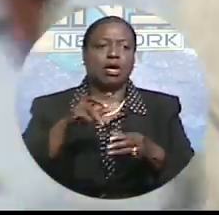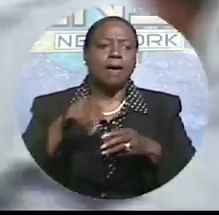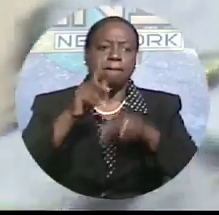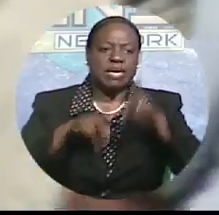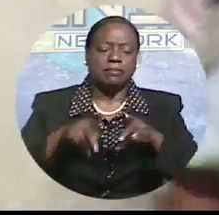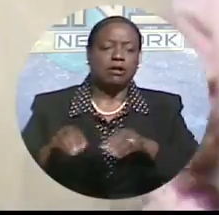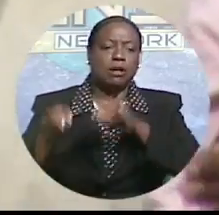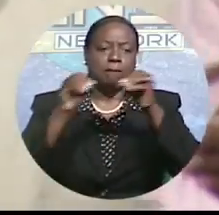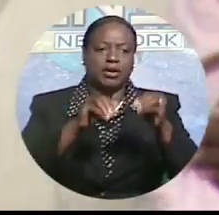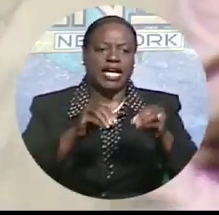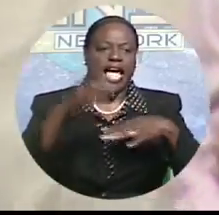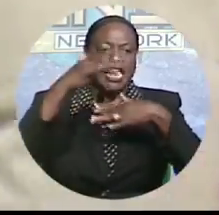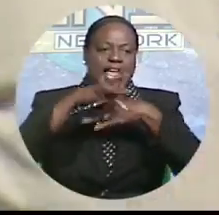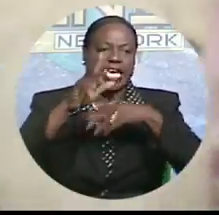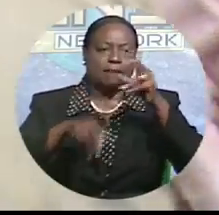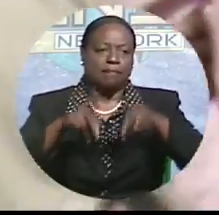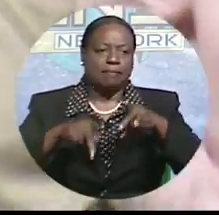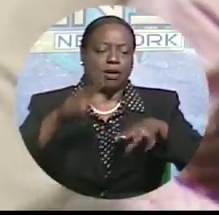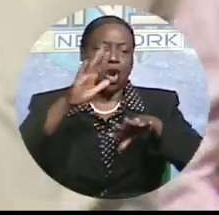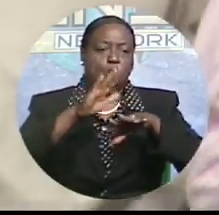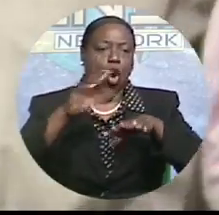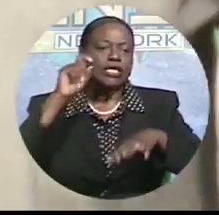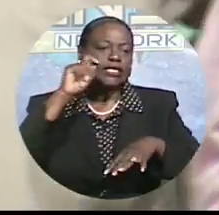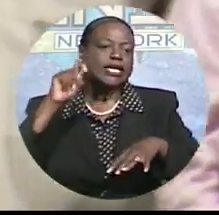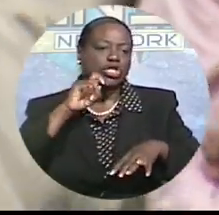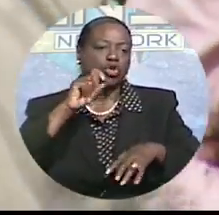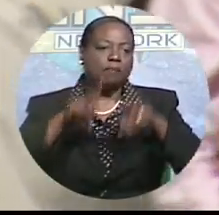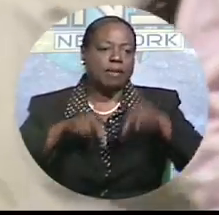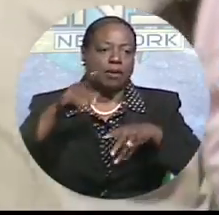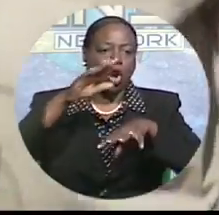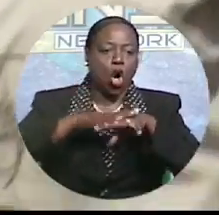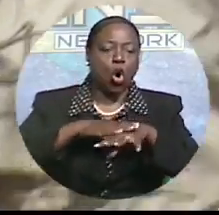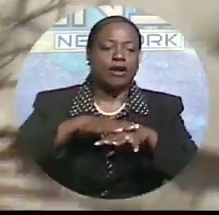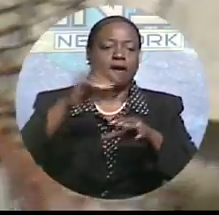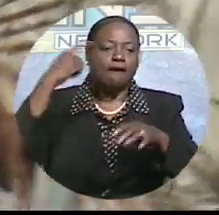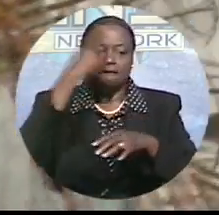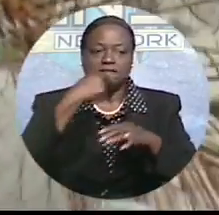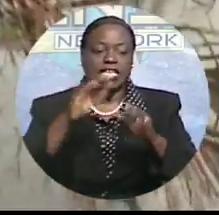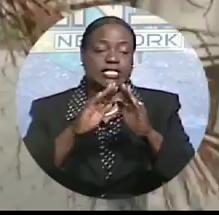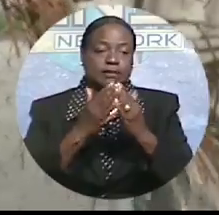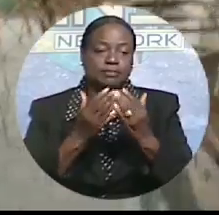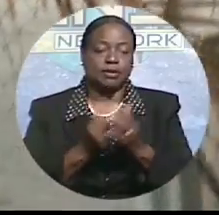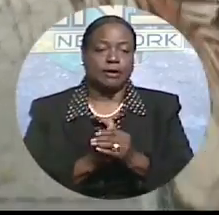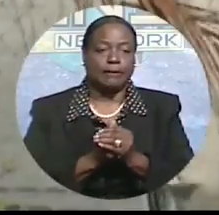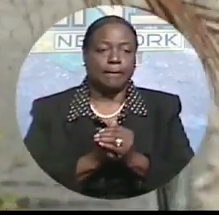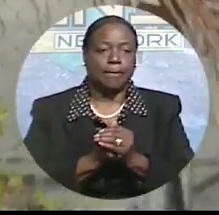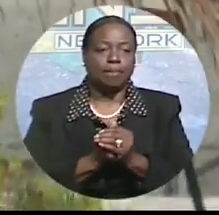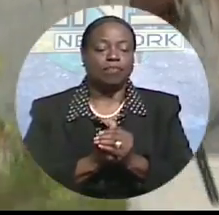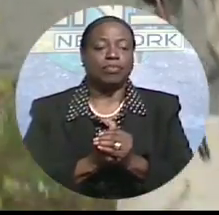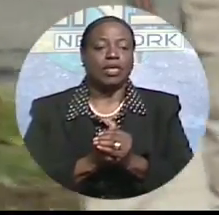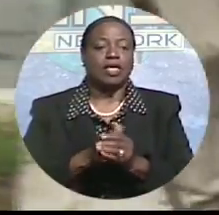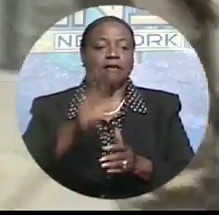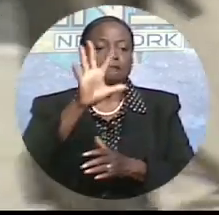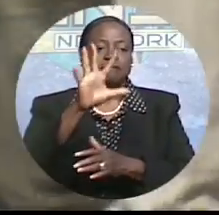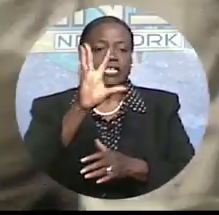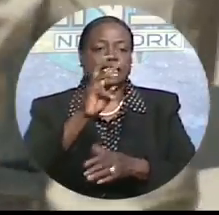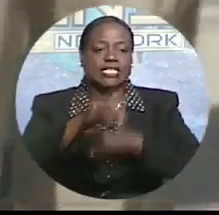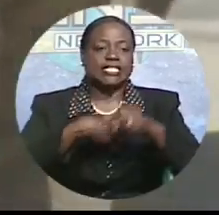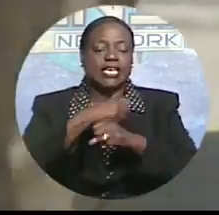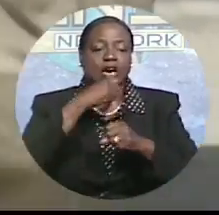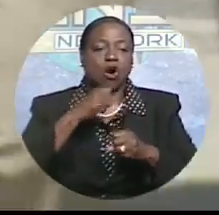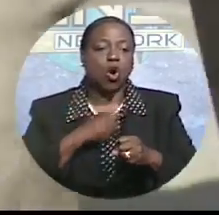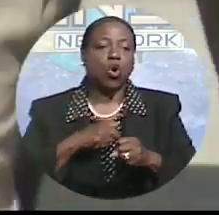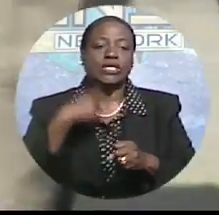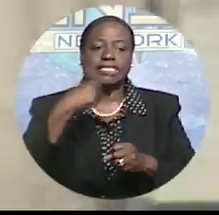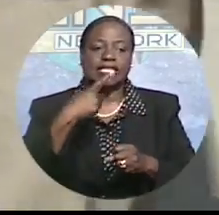Deputy Chief Magistrate, Moncur had to be sternly warned several times. During the proceedings, the 56-year-old claimed that